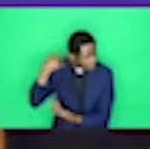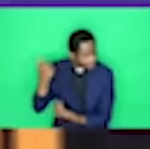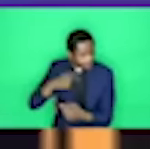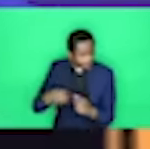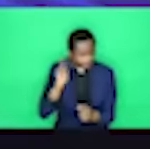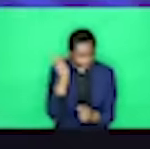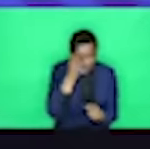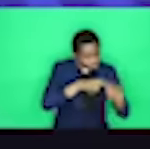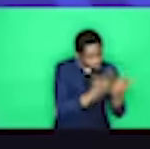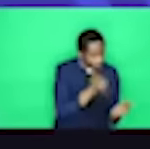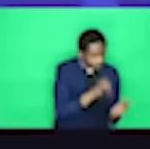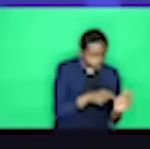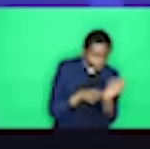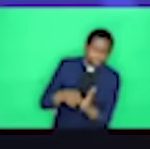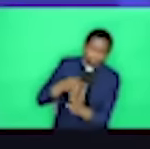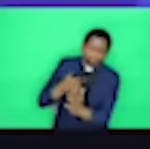wrong.